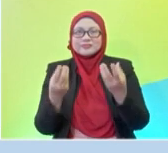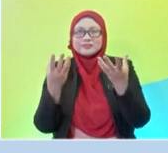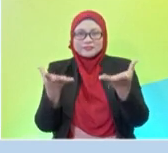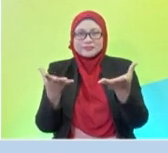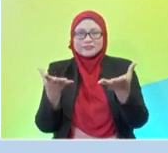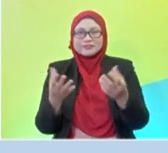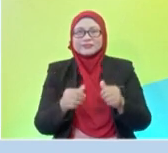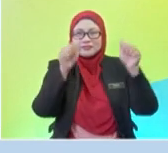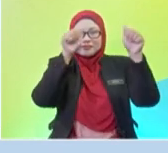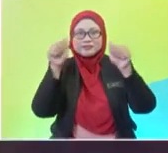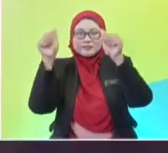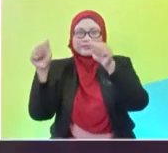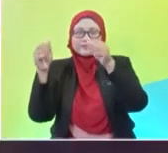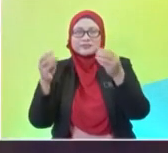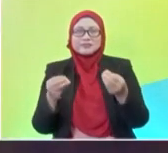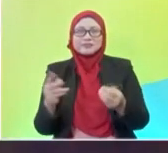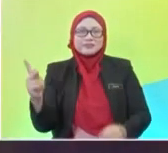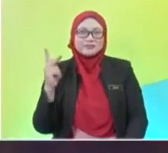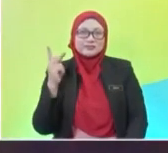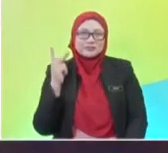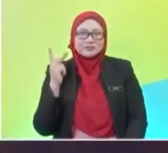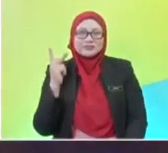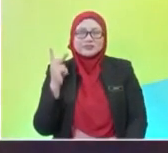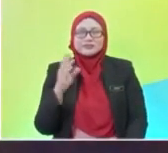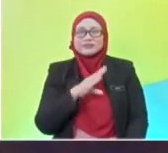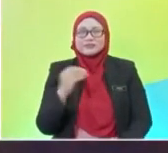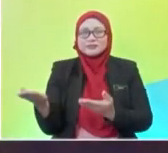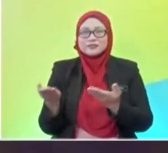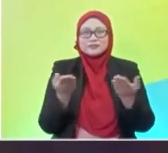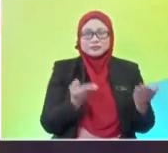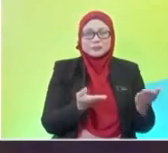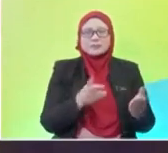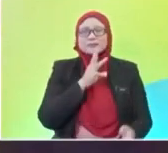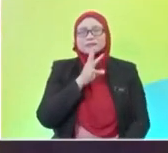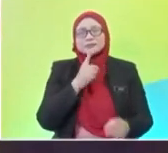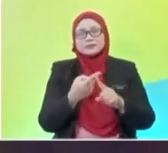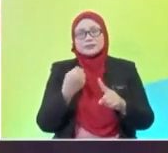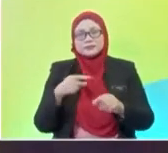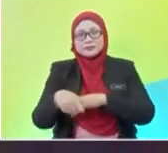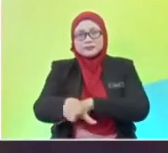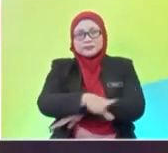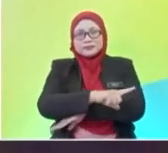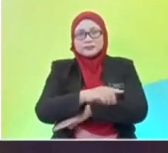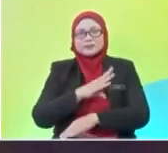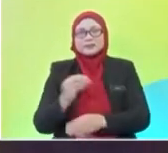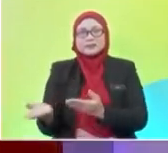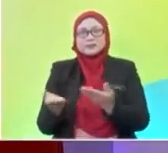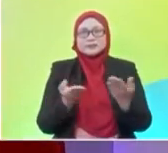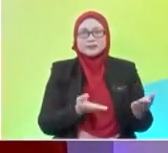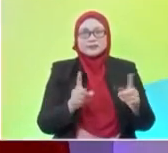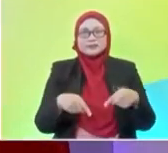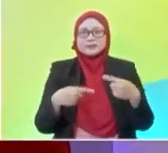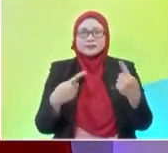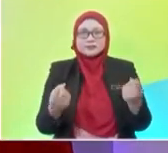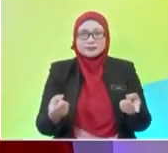strong winds can carry pick up all the waters from the oceans and rain it all on the land. So it will